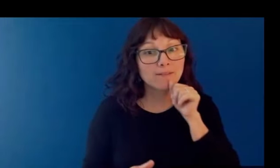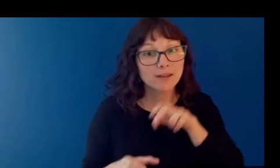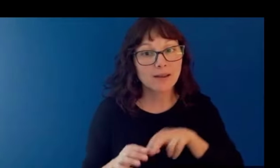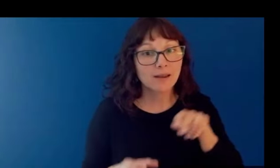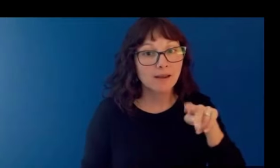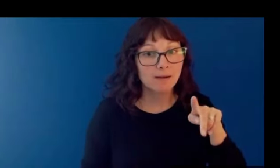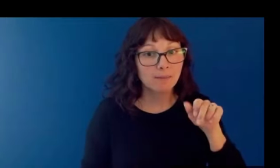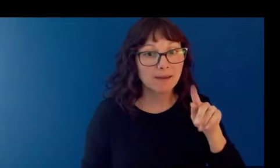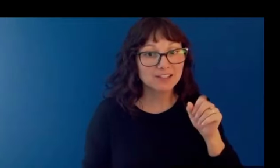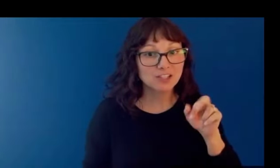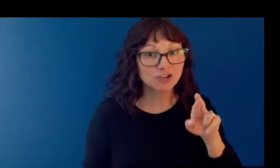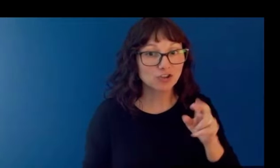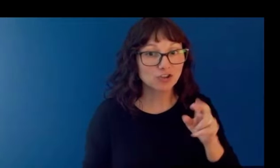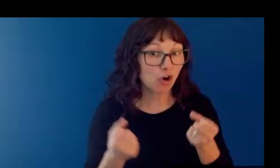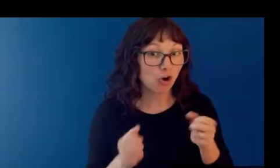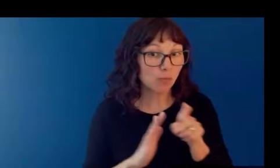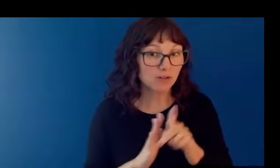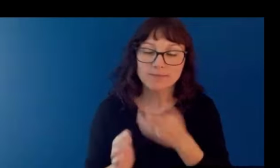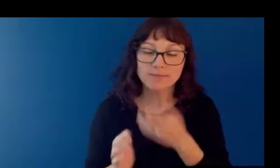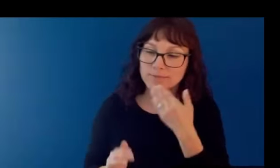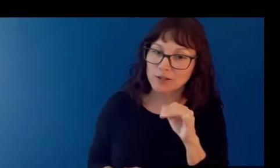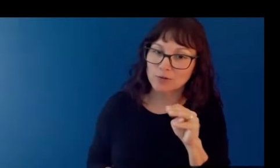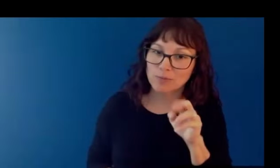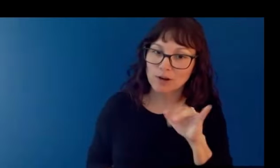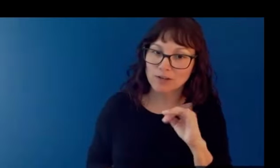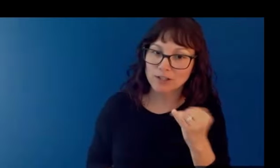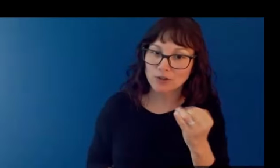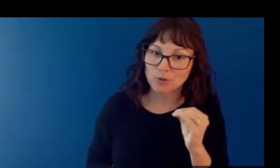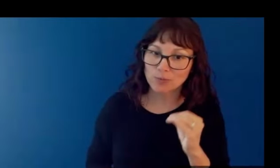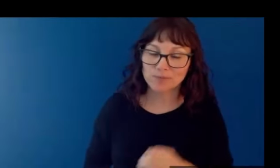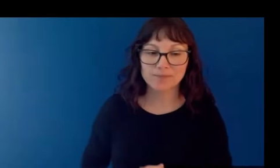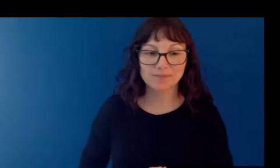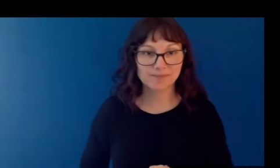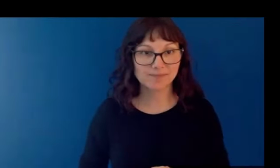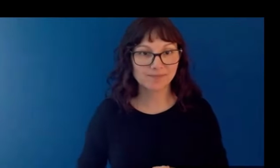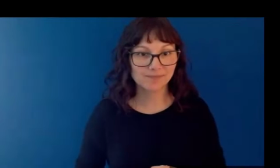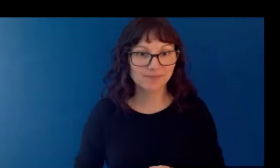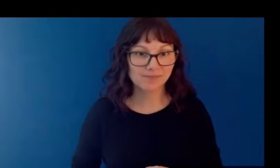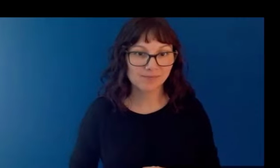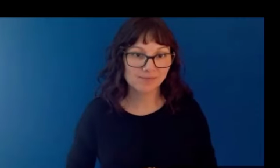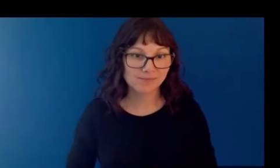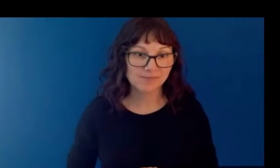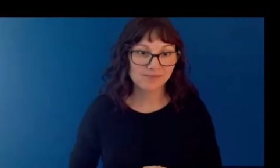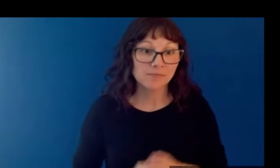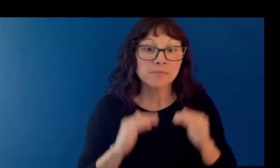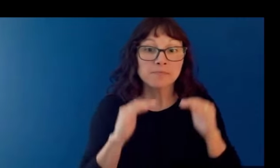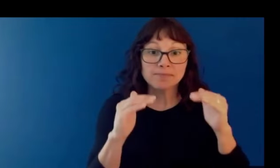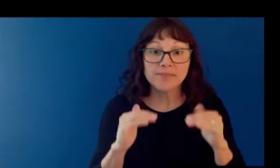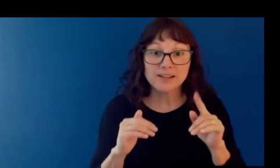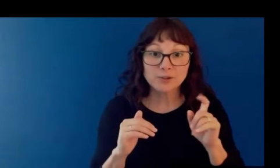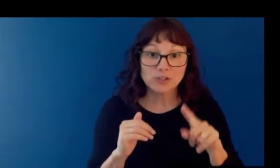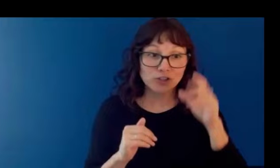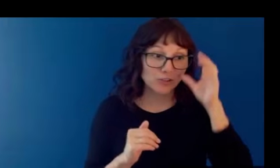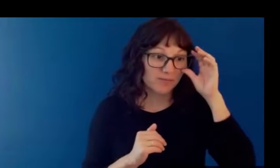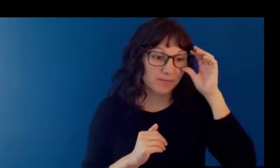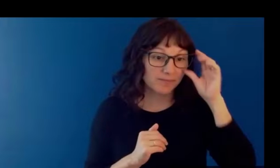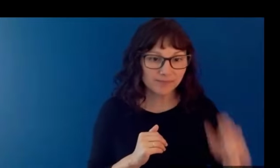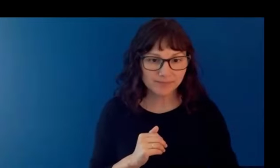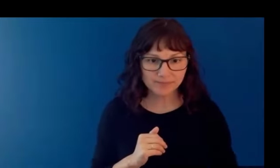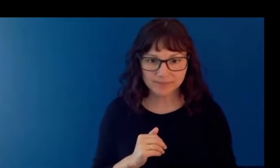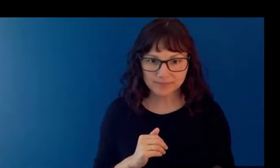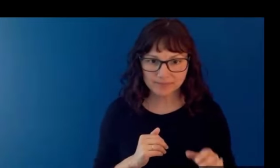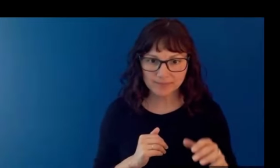policy. Thank you, Mary Jo. Great. Next question. Does